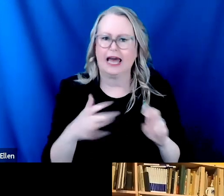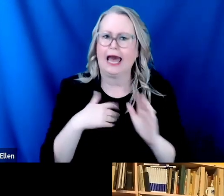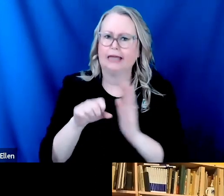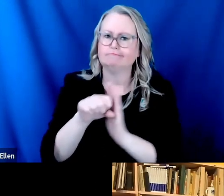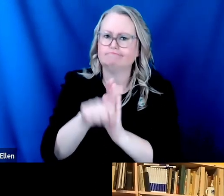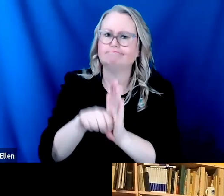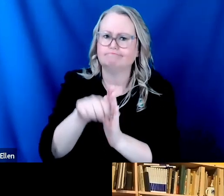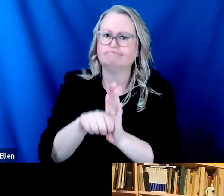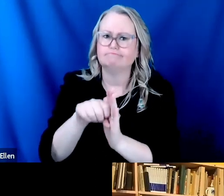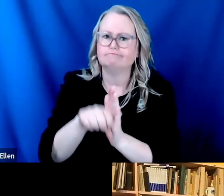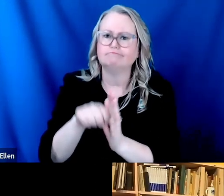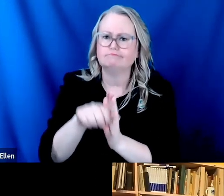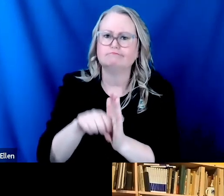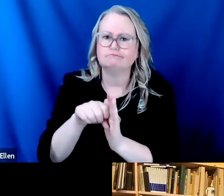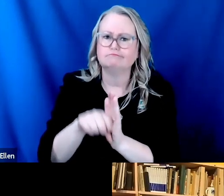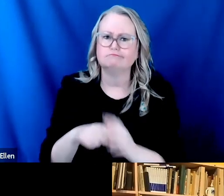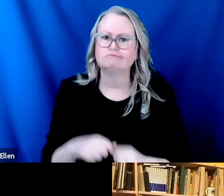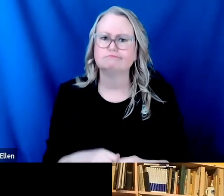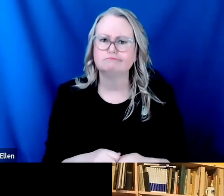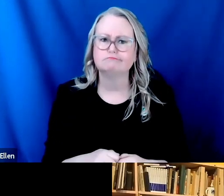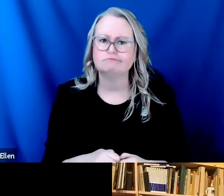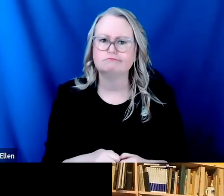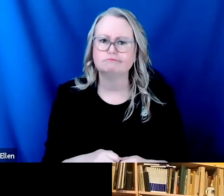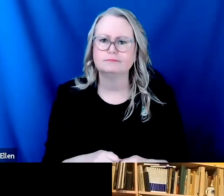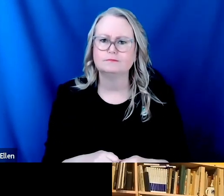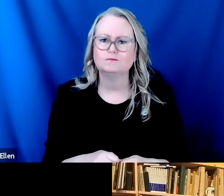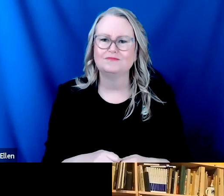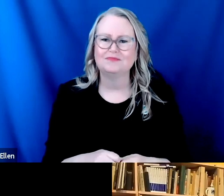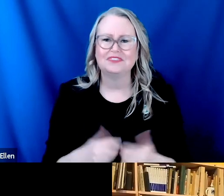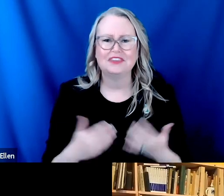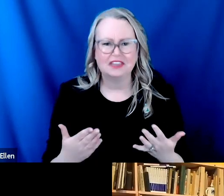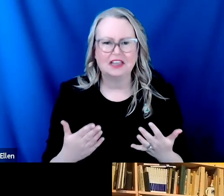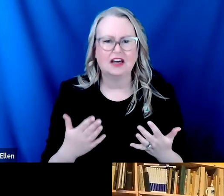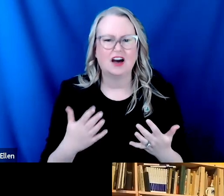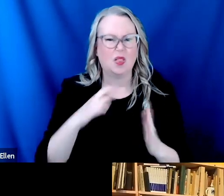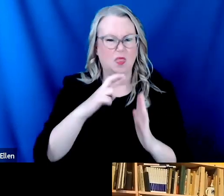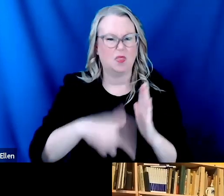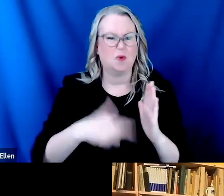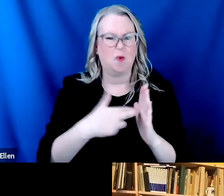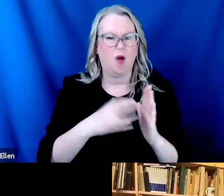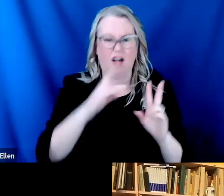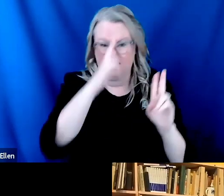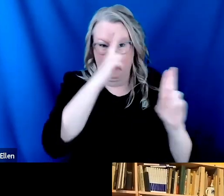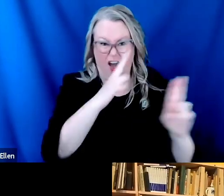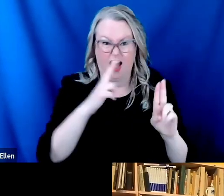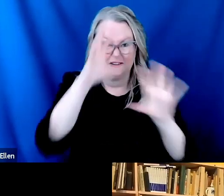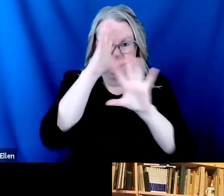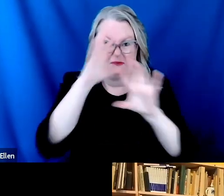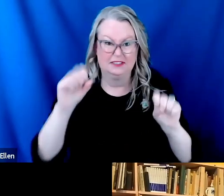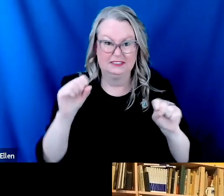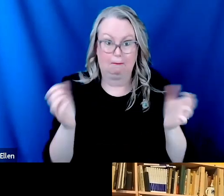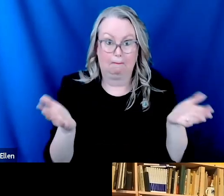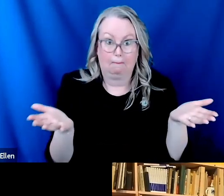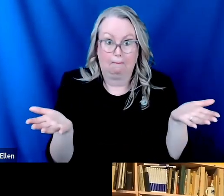more from me concerning. I don't know what an honorary president does. I'm